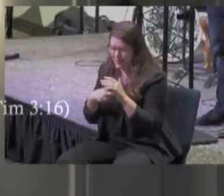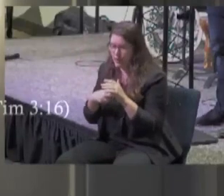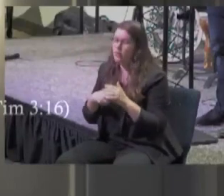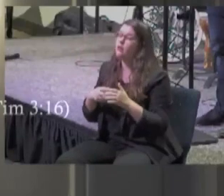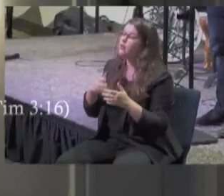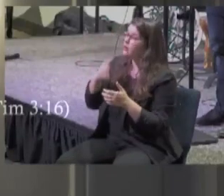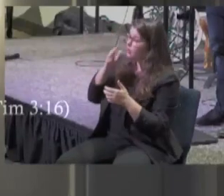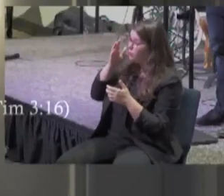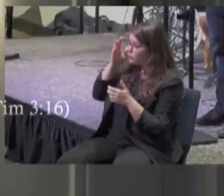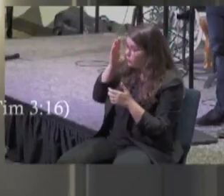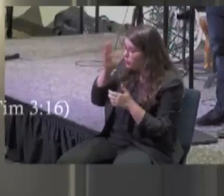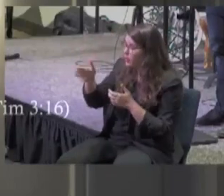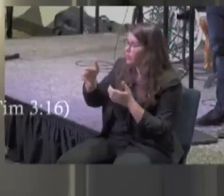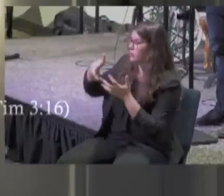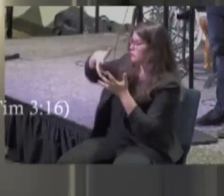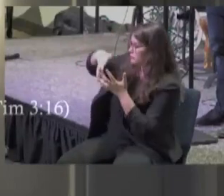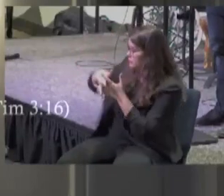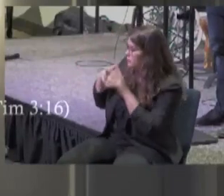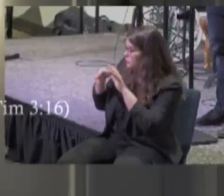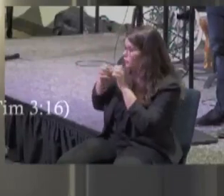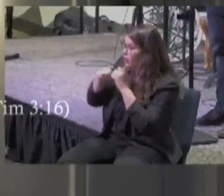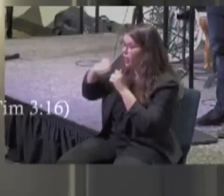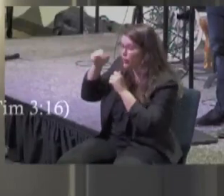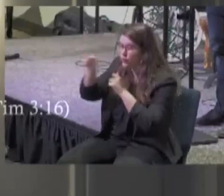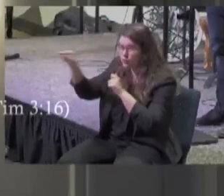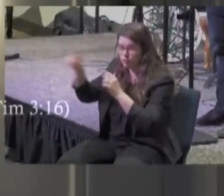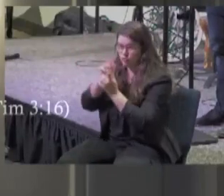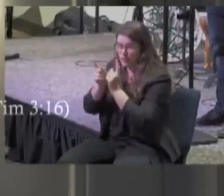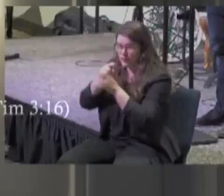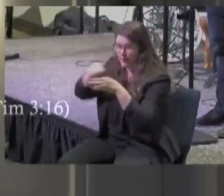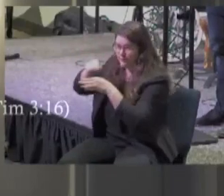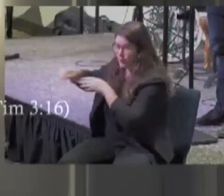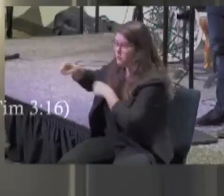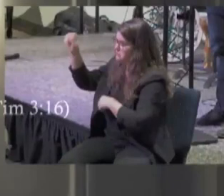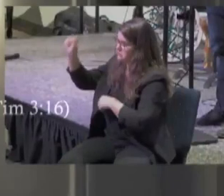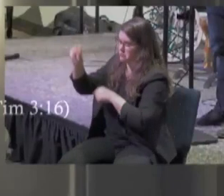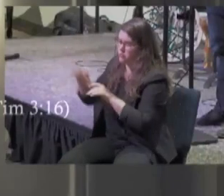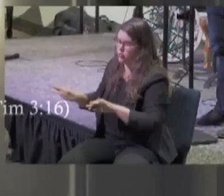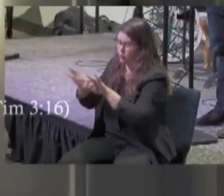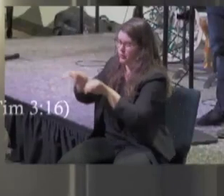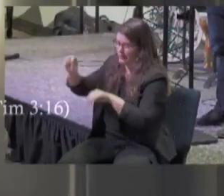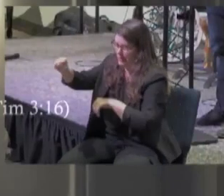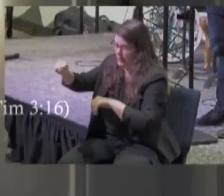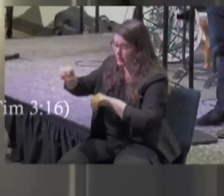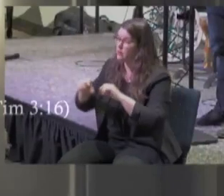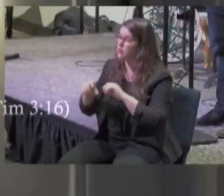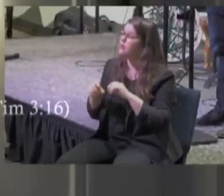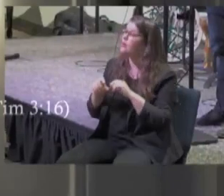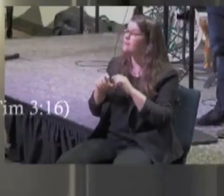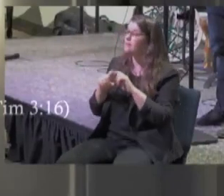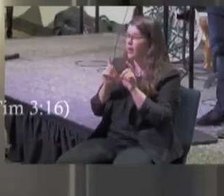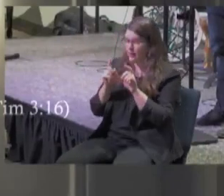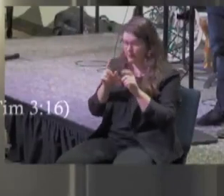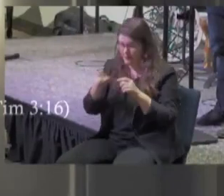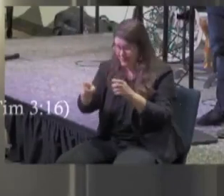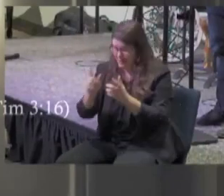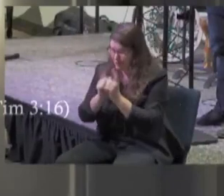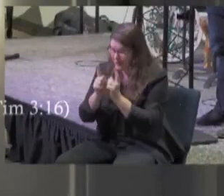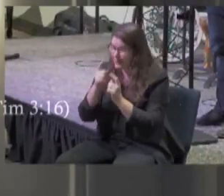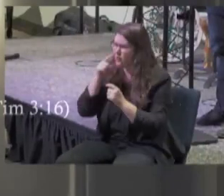professional, scholarly, or spiritual values. But when we're working on translations in other people's